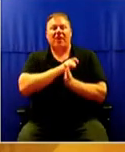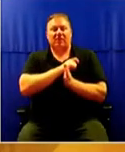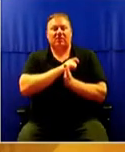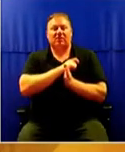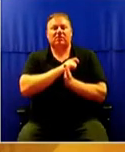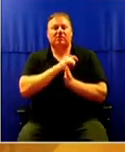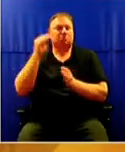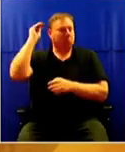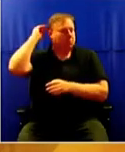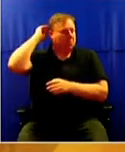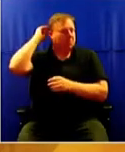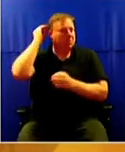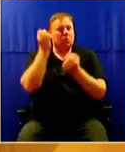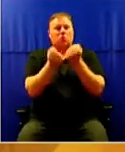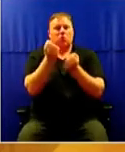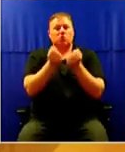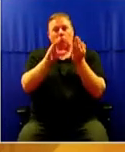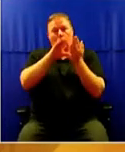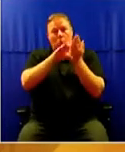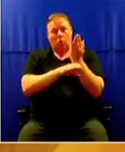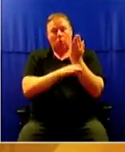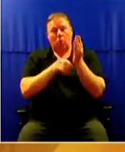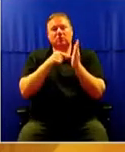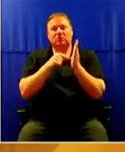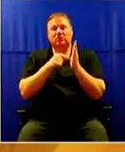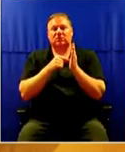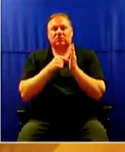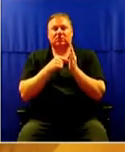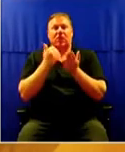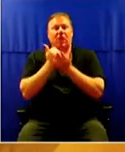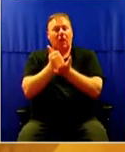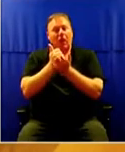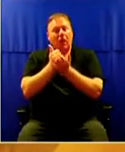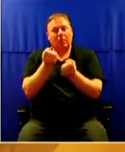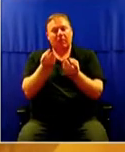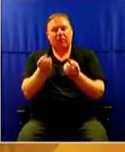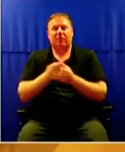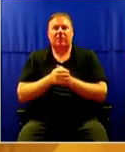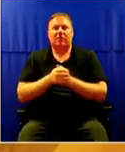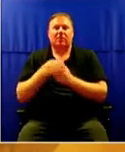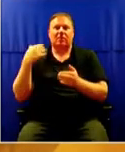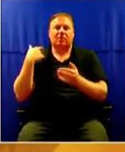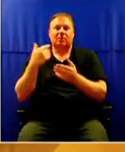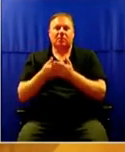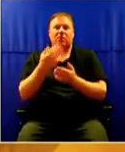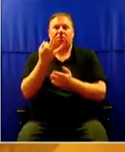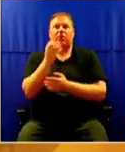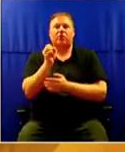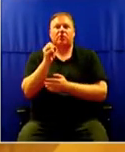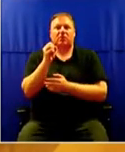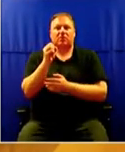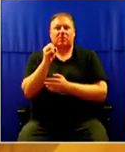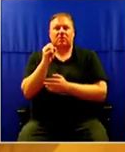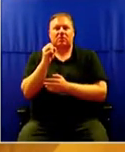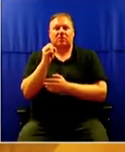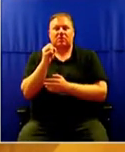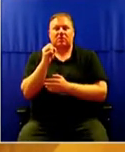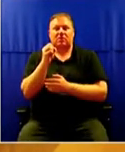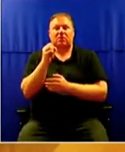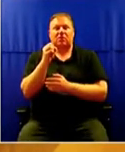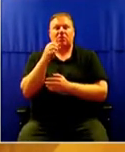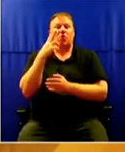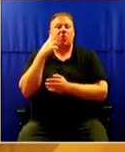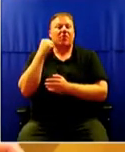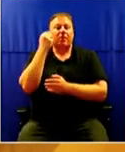Constitutional Court gave an interim relief, and they gave Parliament until 30th of November 2019 to pass